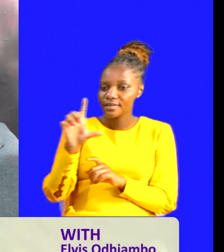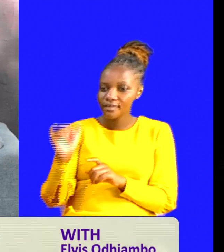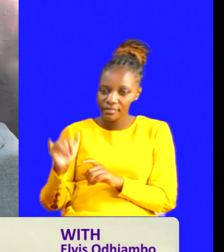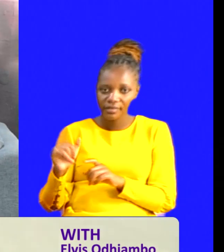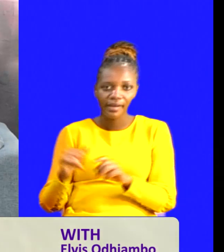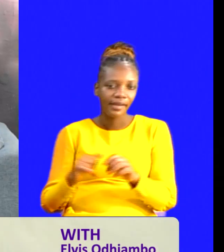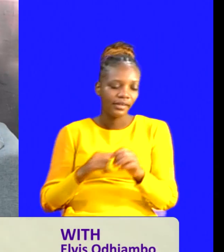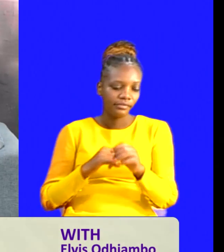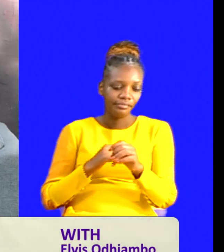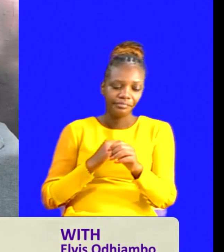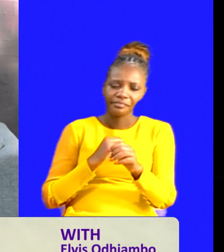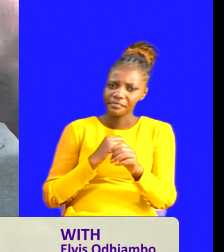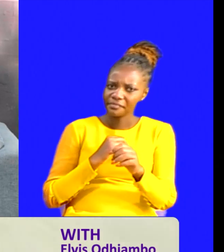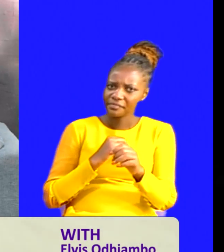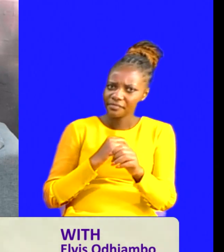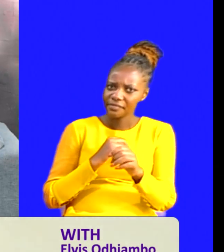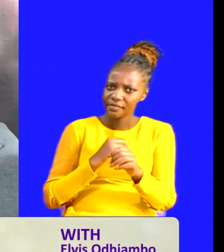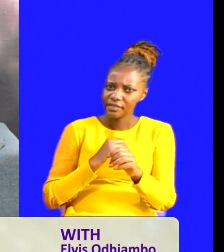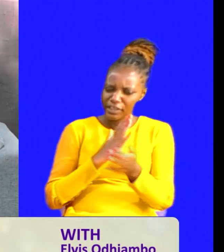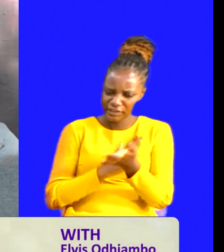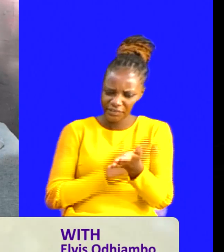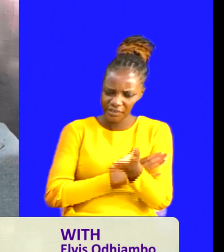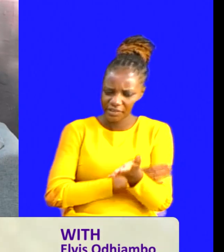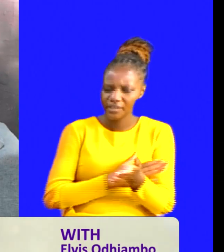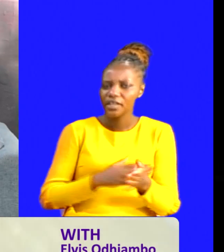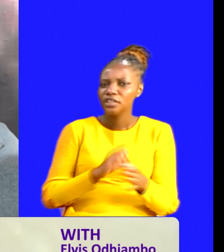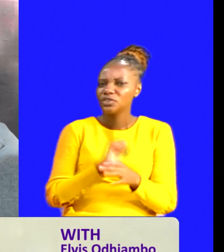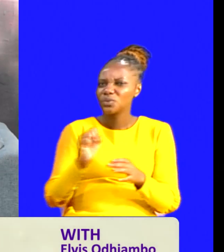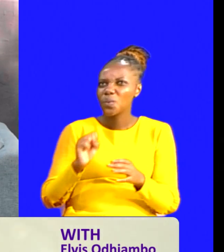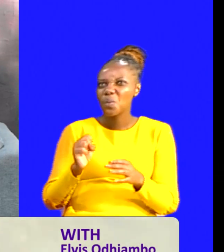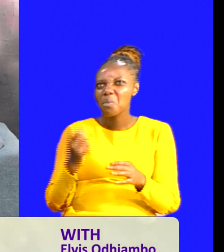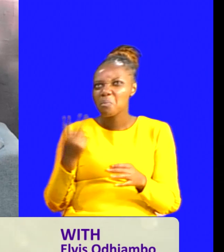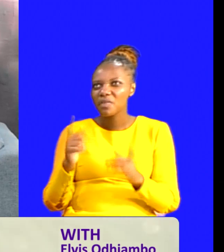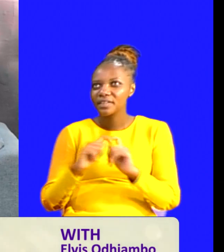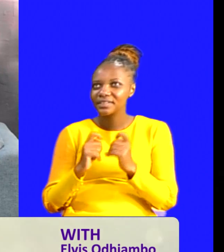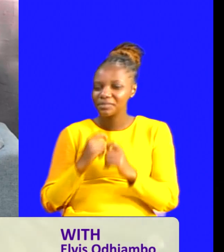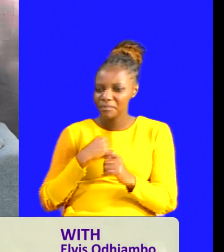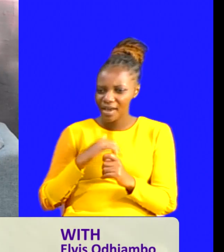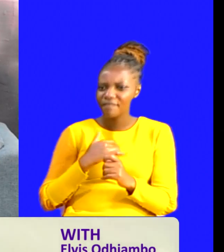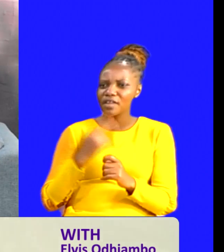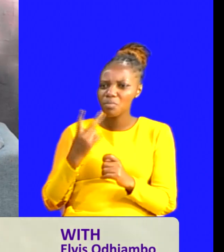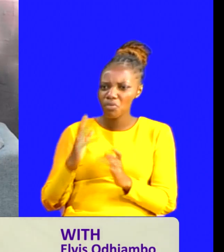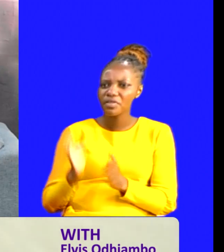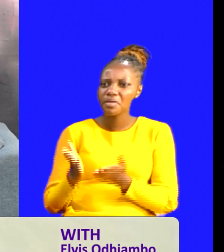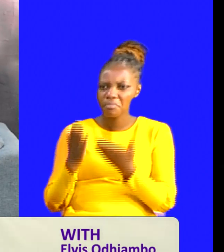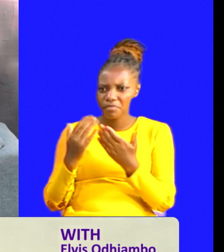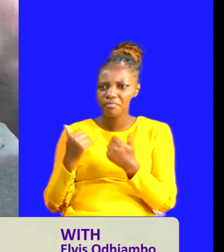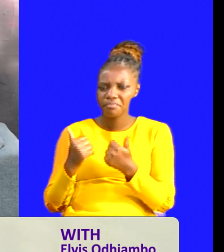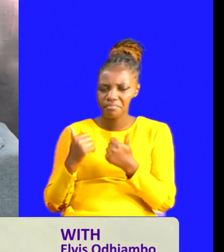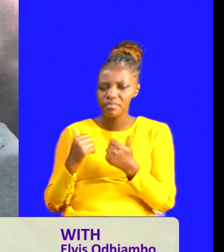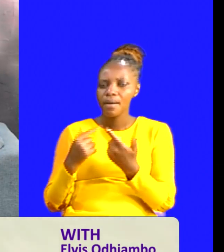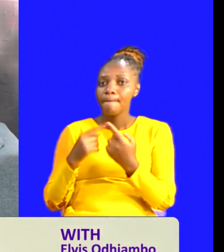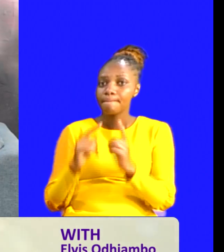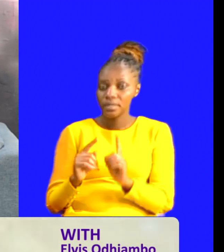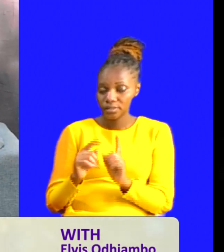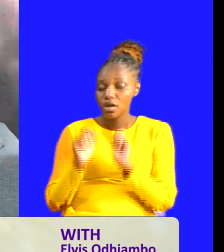inawasumbua. So Arsenal against Tottenham, I saw two teams that were have really improved this season, and